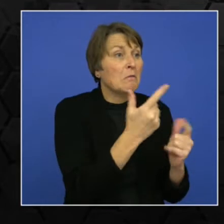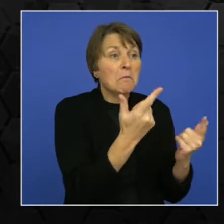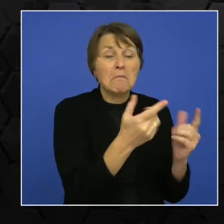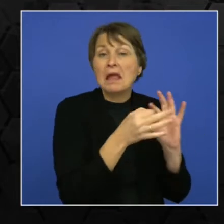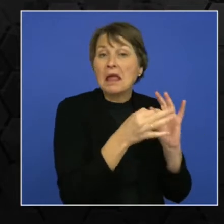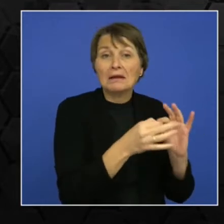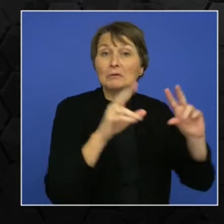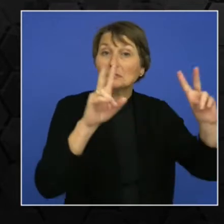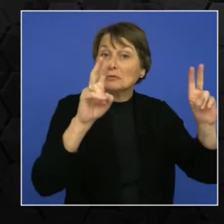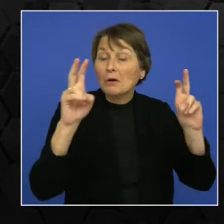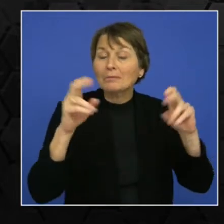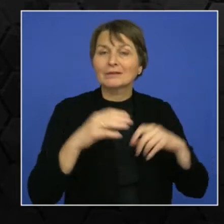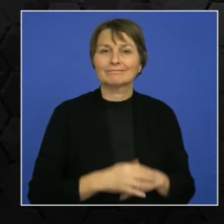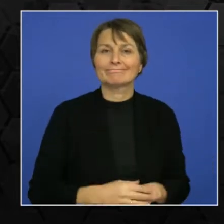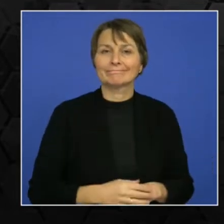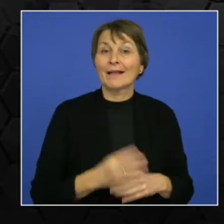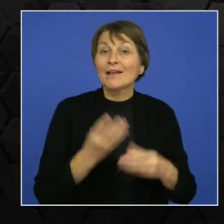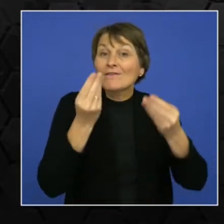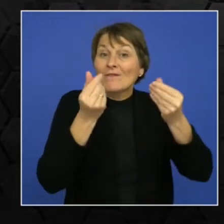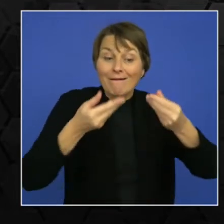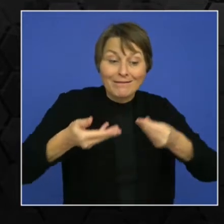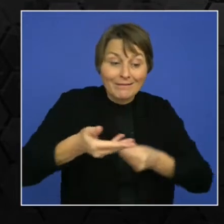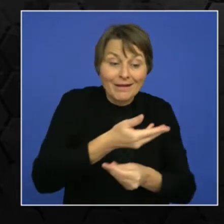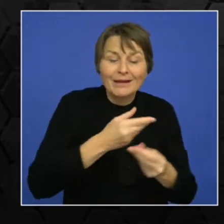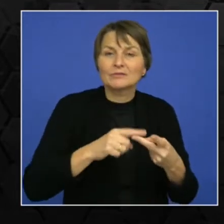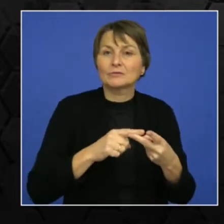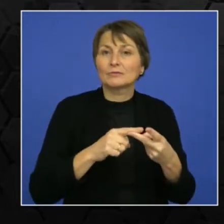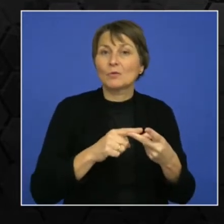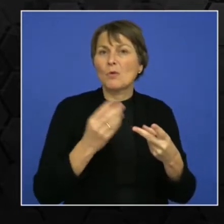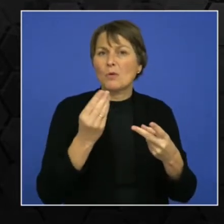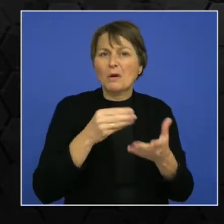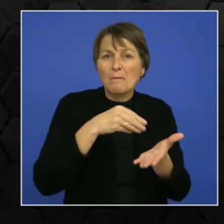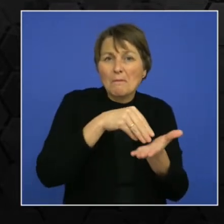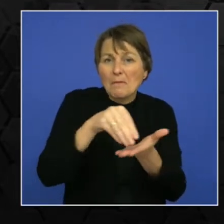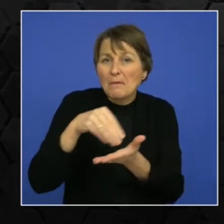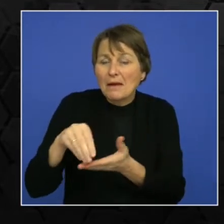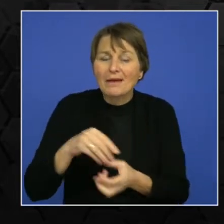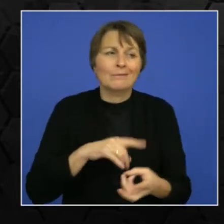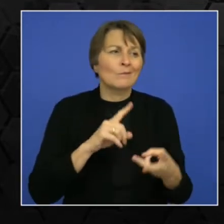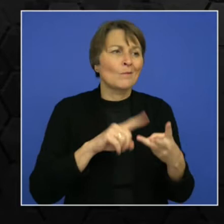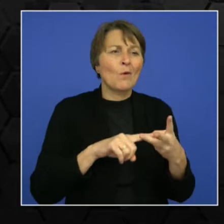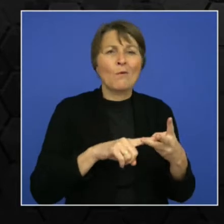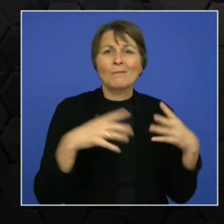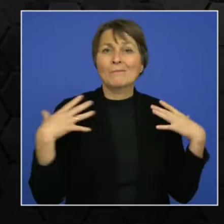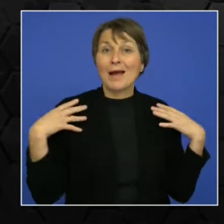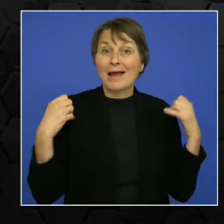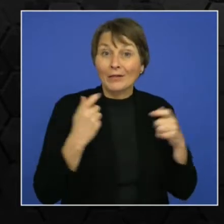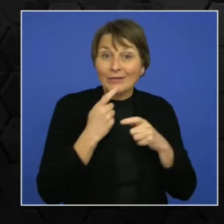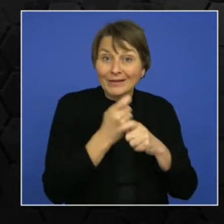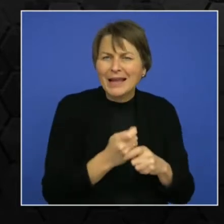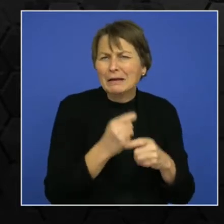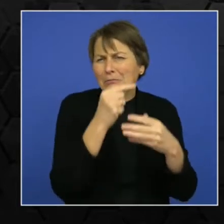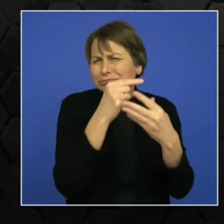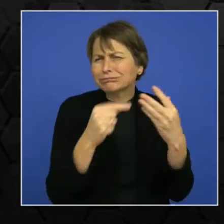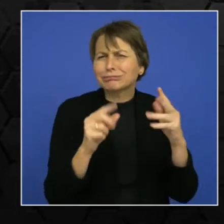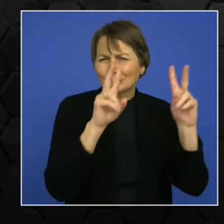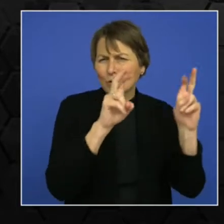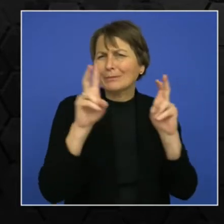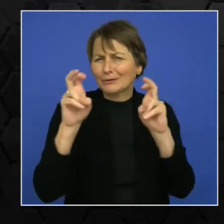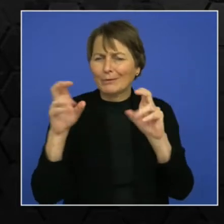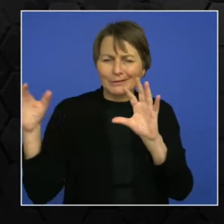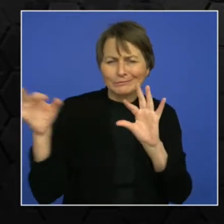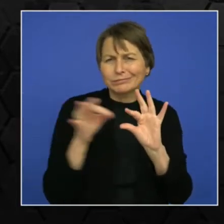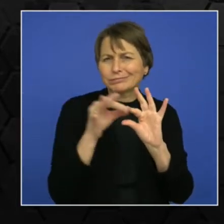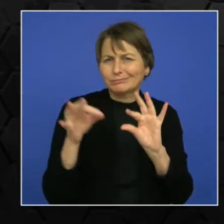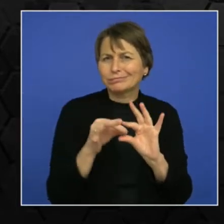finance, e-commerce, etc. Like each and every field is using recommendation systems. So like one thing, first of all, let's understand